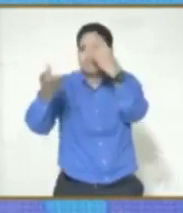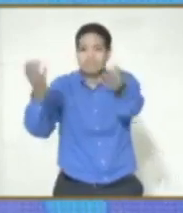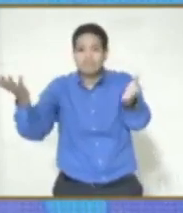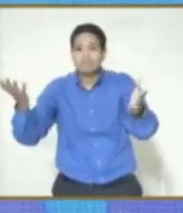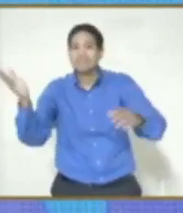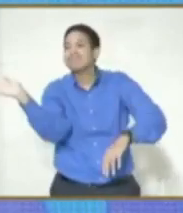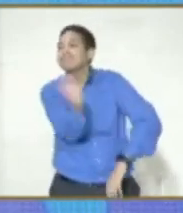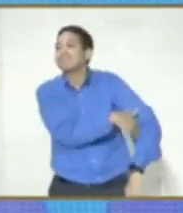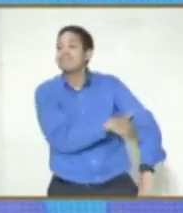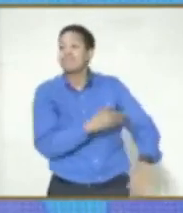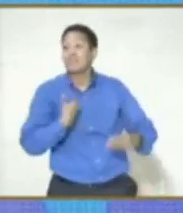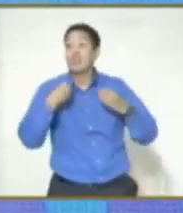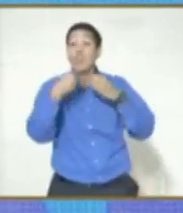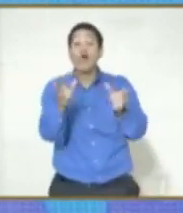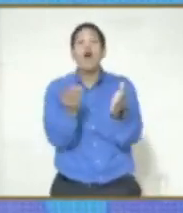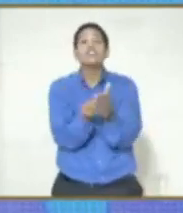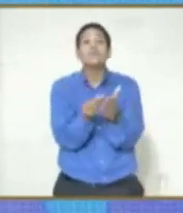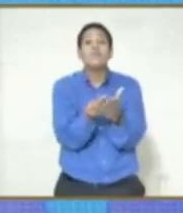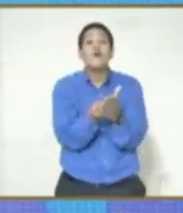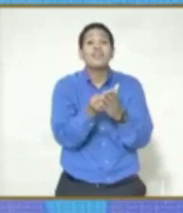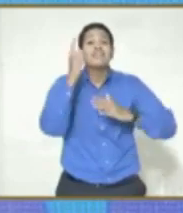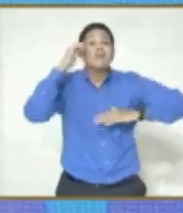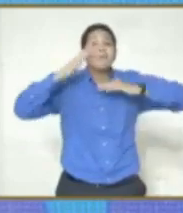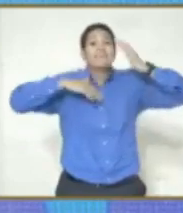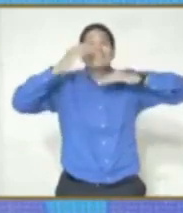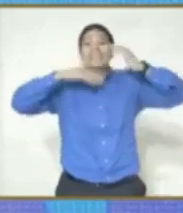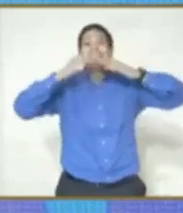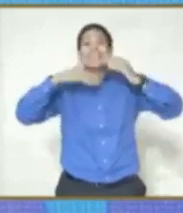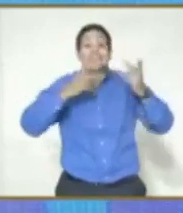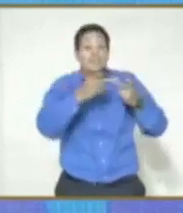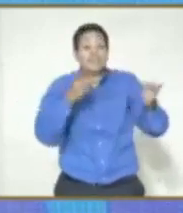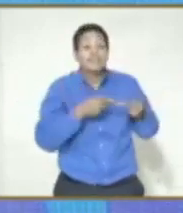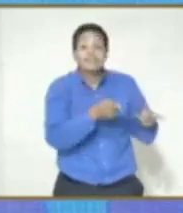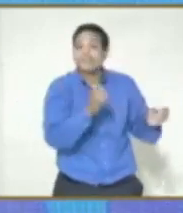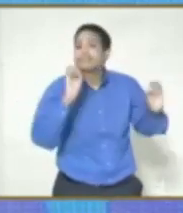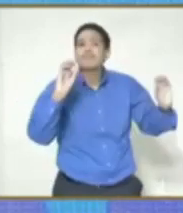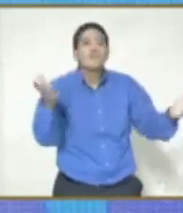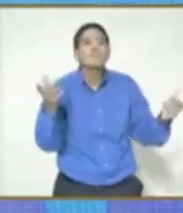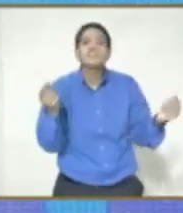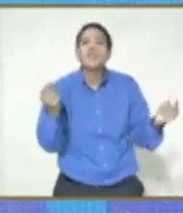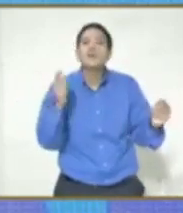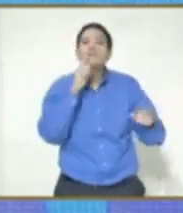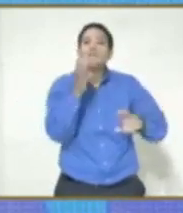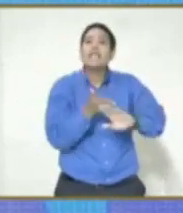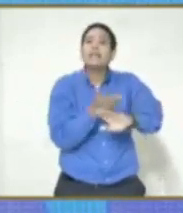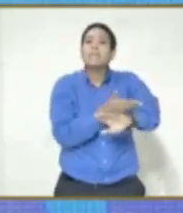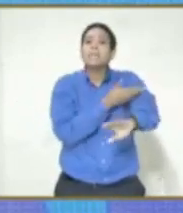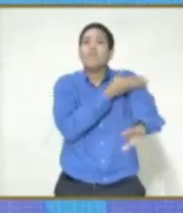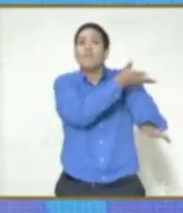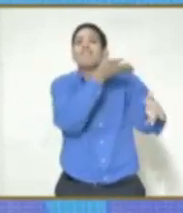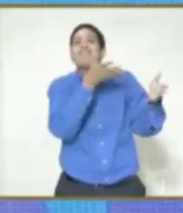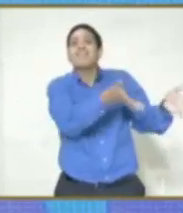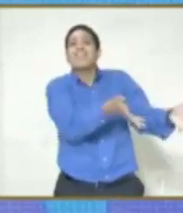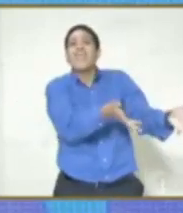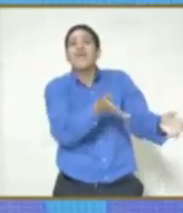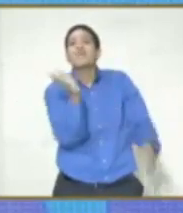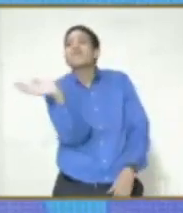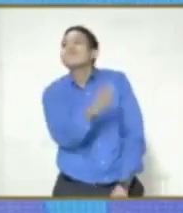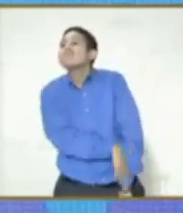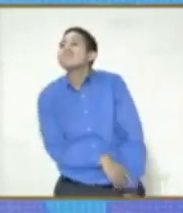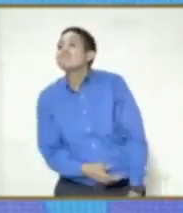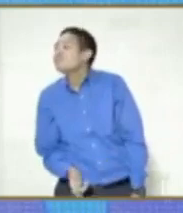money to build the facility. Nothing was done to improve the conditions of the